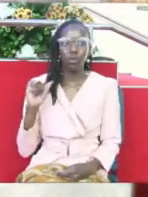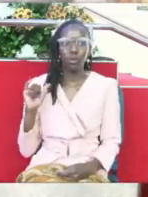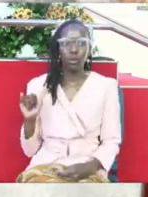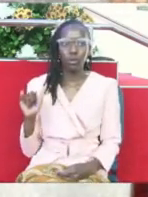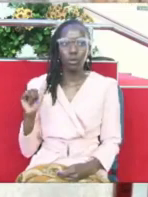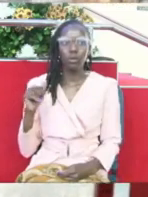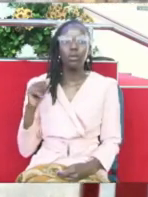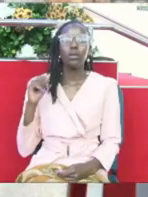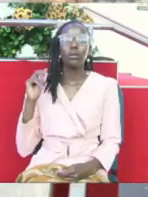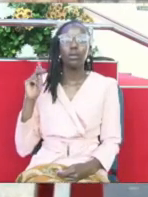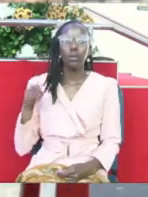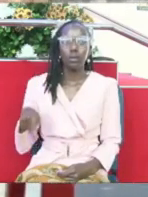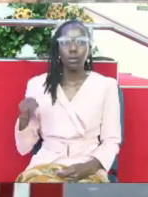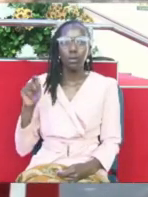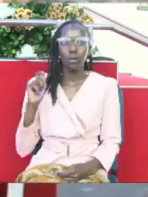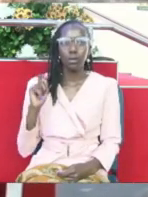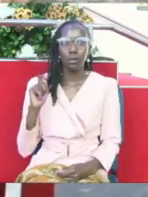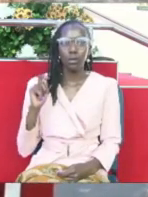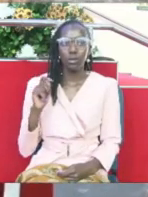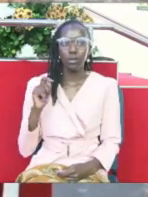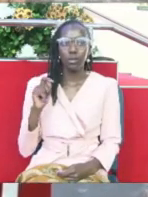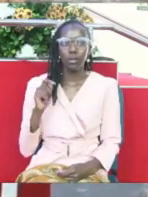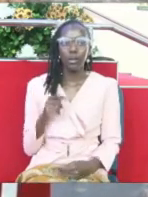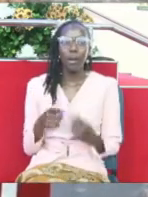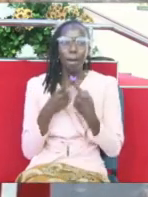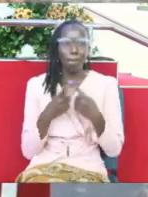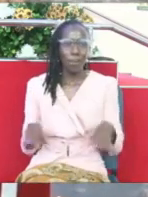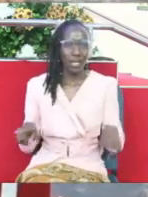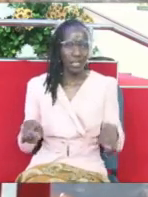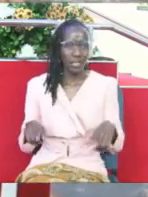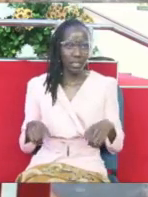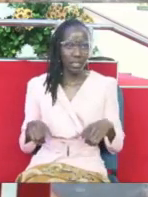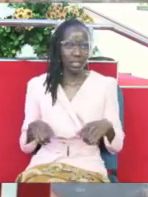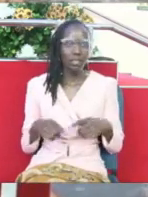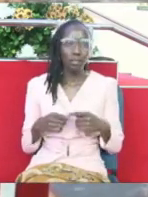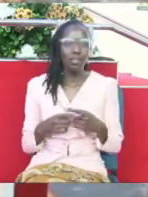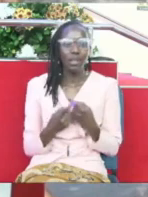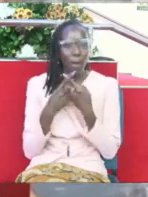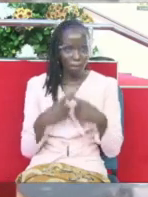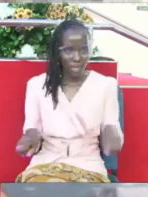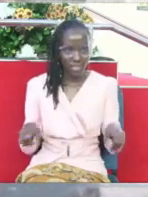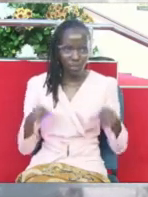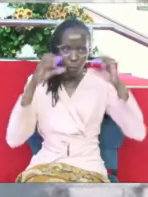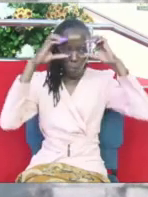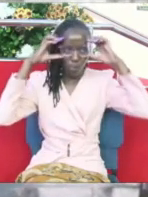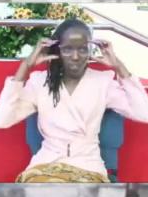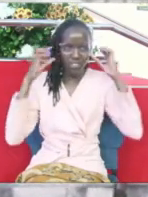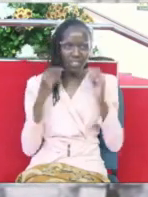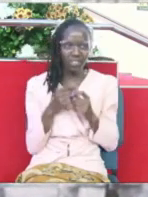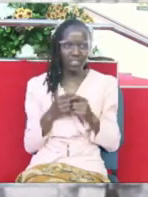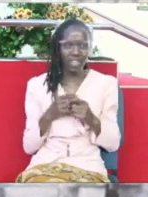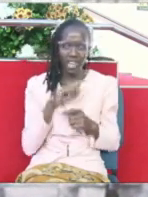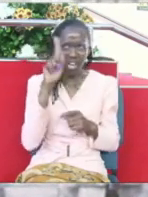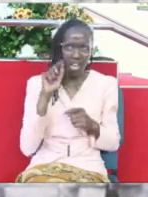alishangaa atawaambia ni nani amenituma? Moses knew he was going to be asked that question. Alijua ataulizwa swali hilo. Number